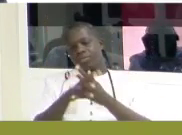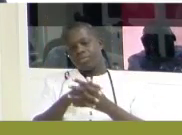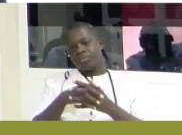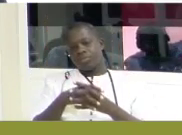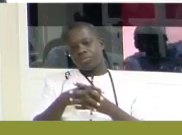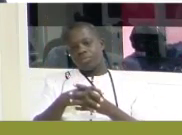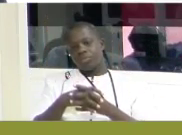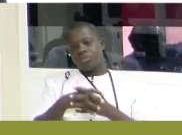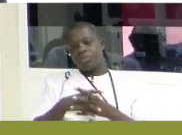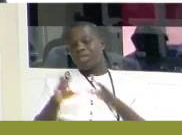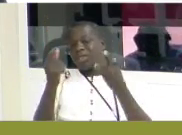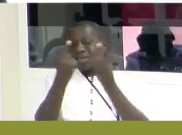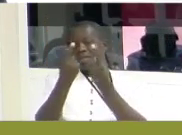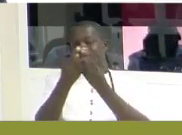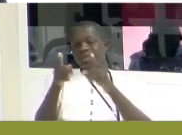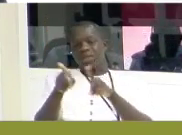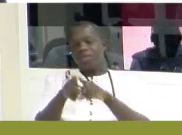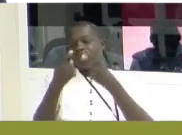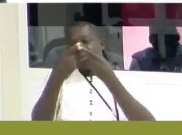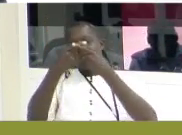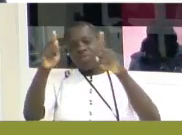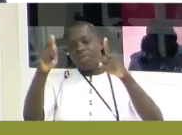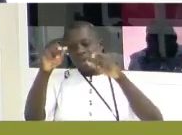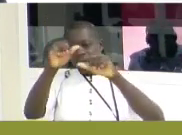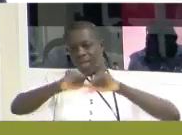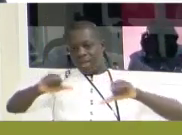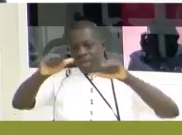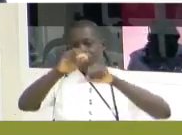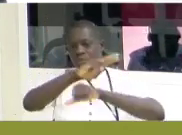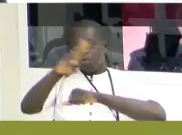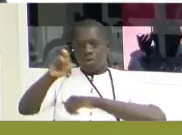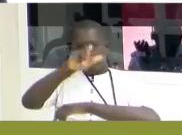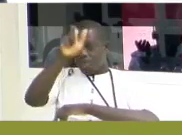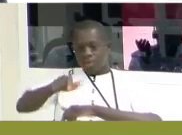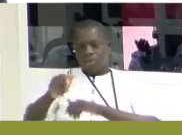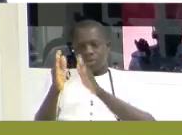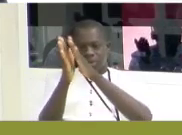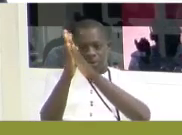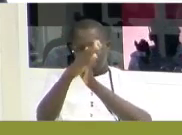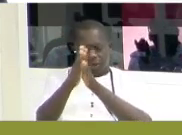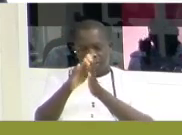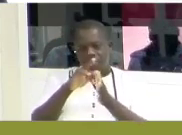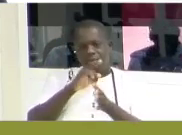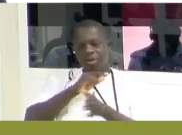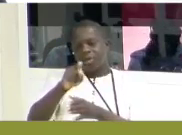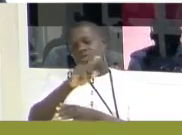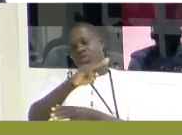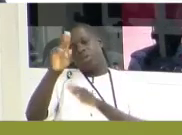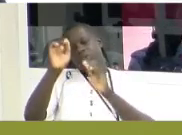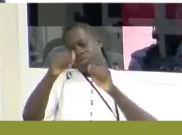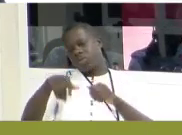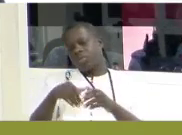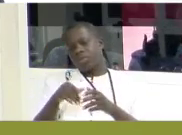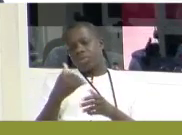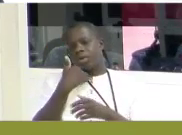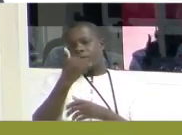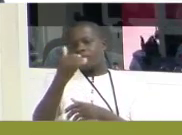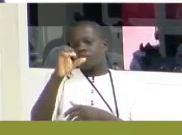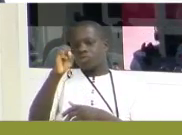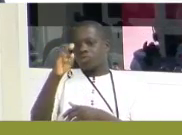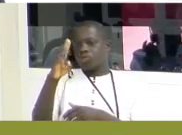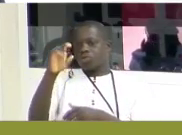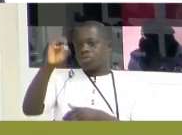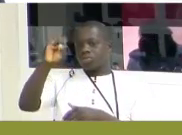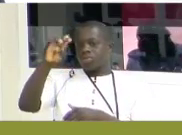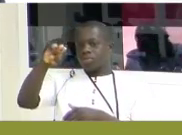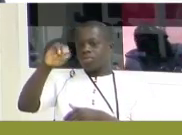That was the turning point. Nobody can challenge him at that time. Well, then they asked Usman to escort me to their